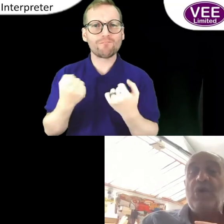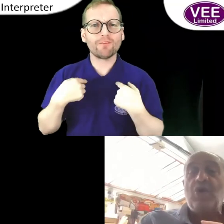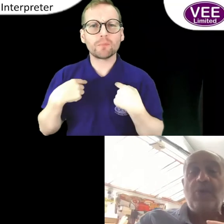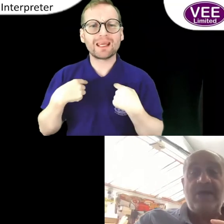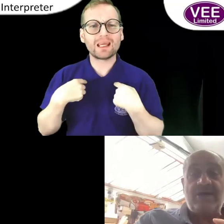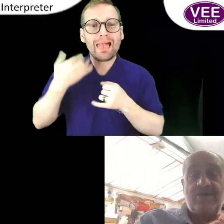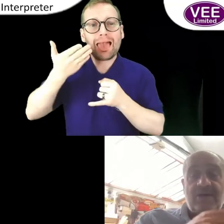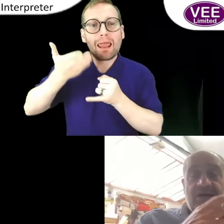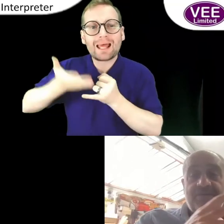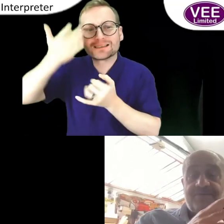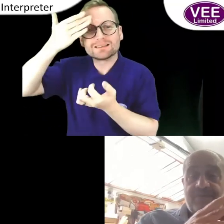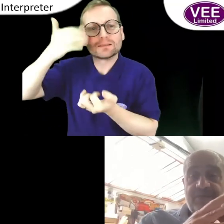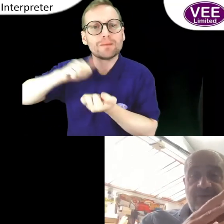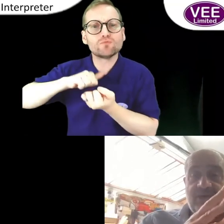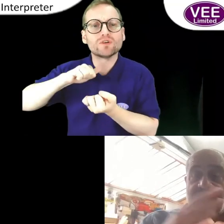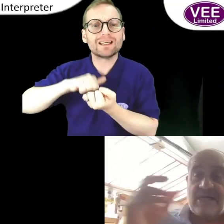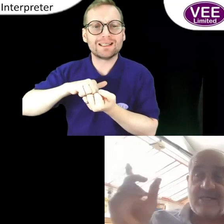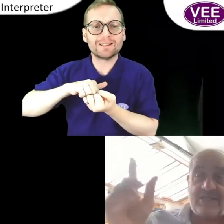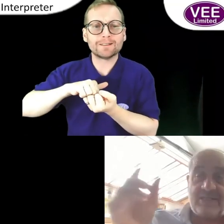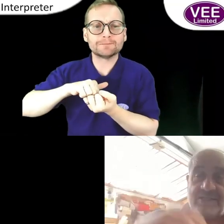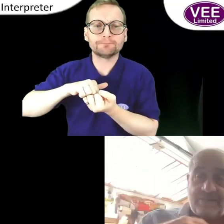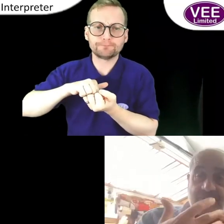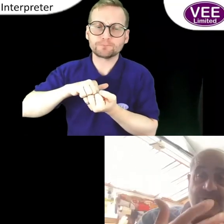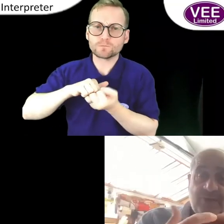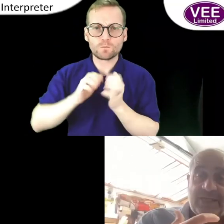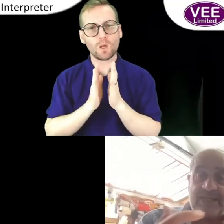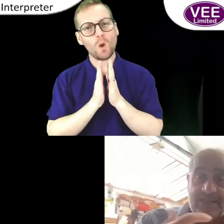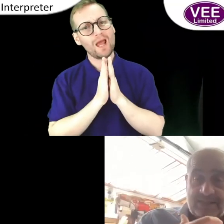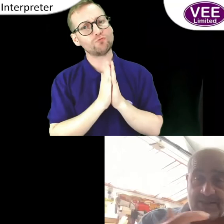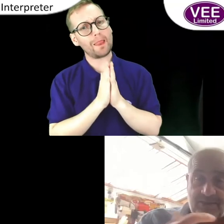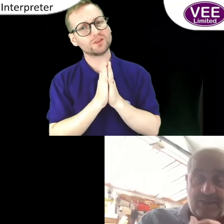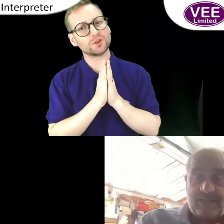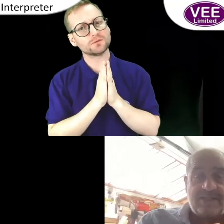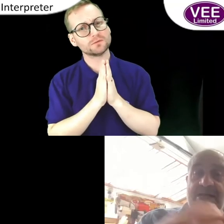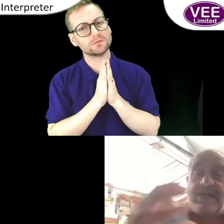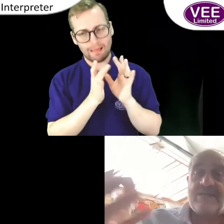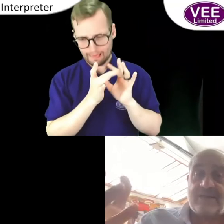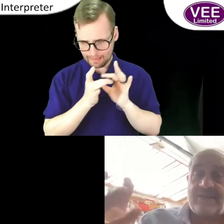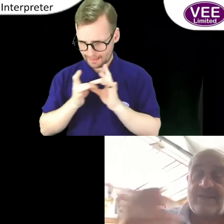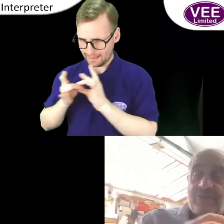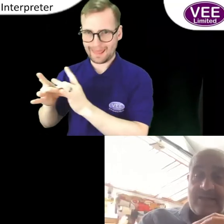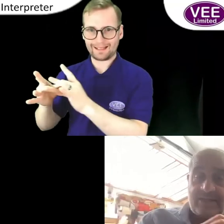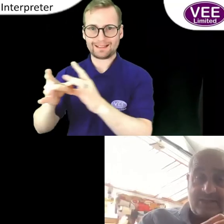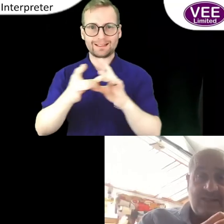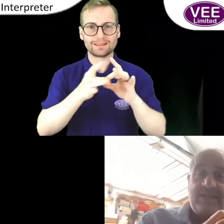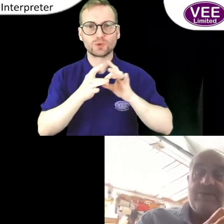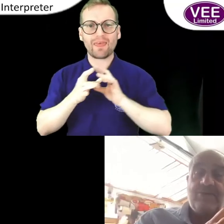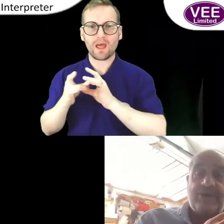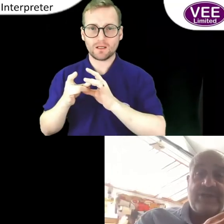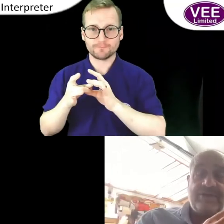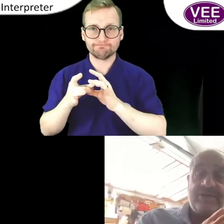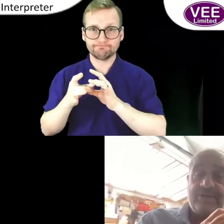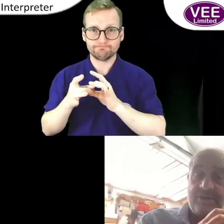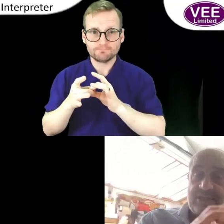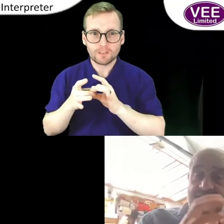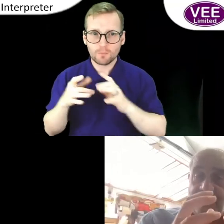memory where, if you like, religion is supposed to link us together. Suddenly we are actually